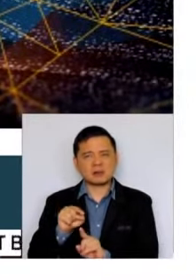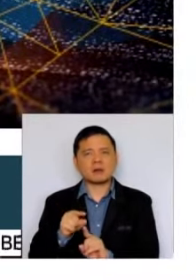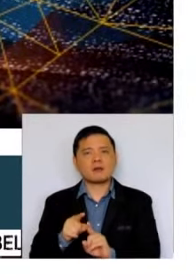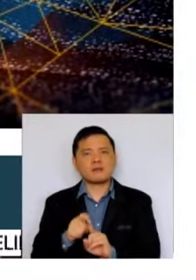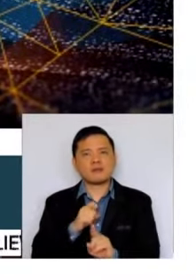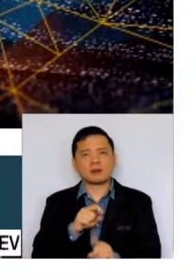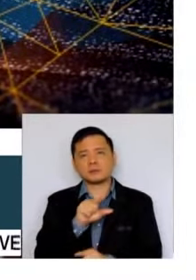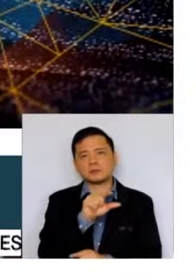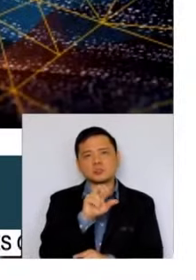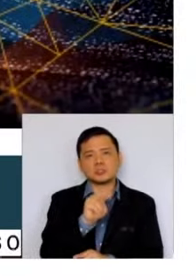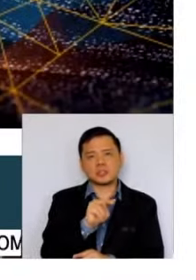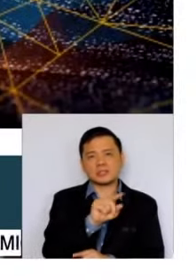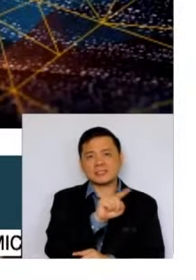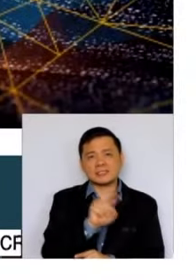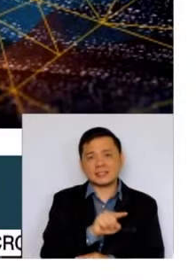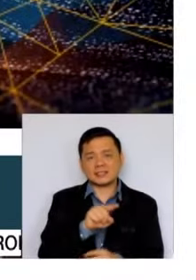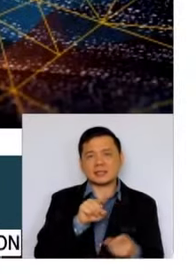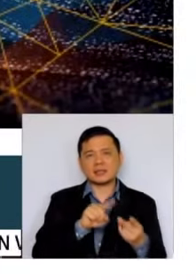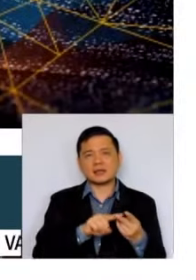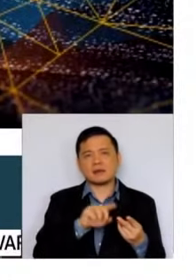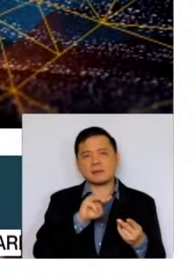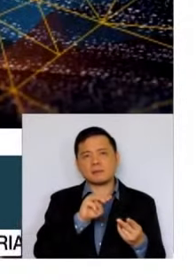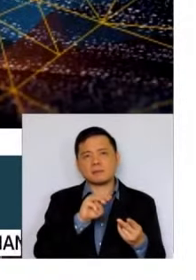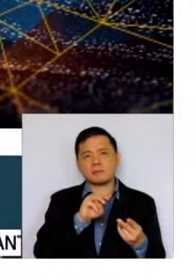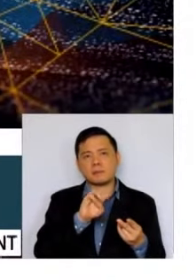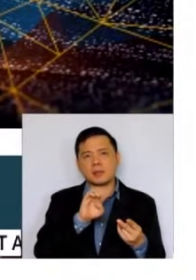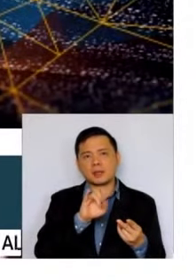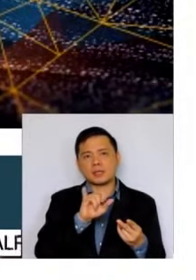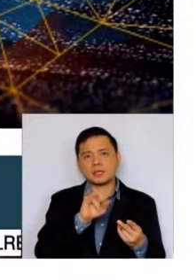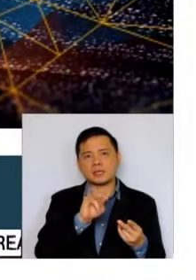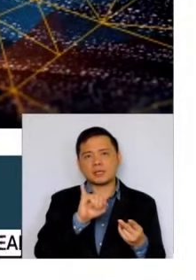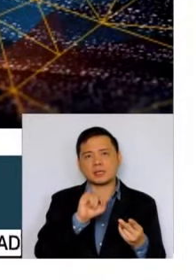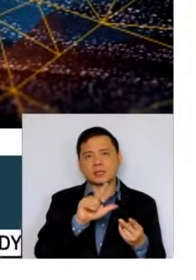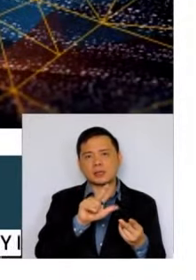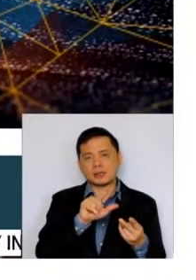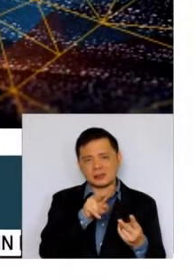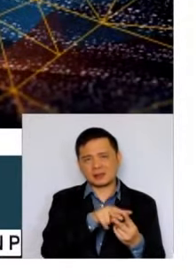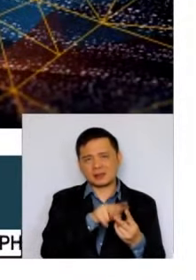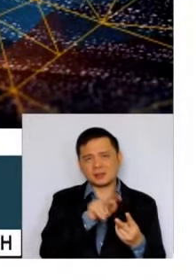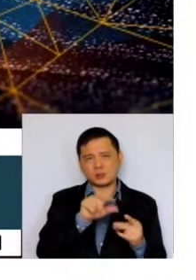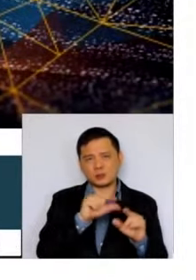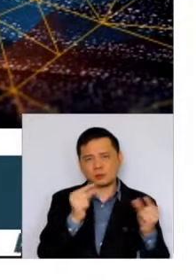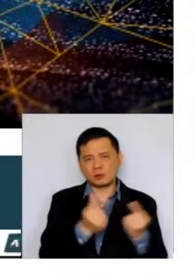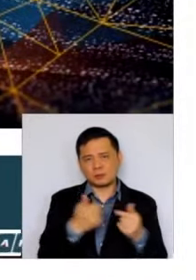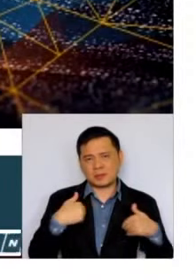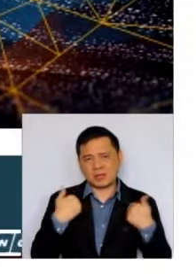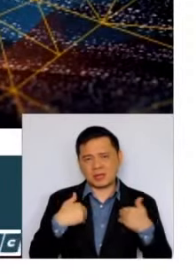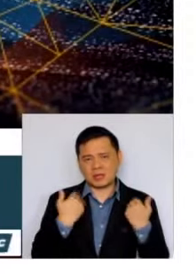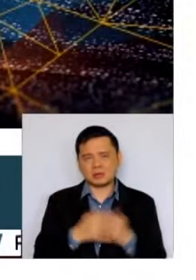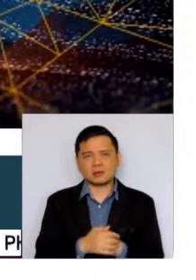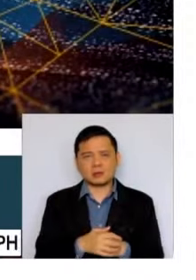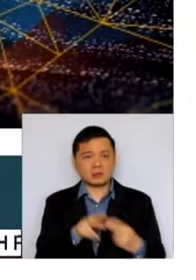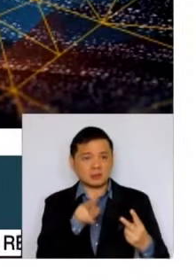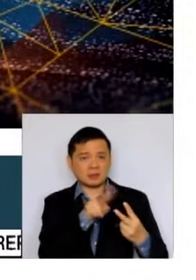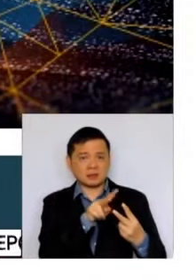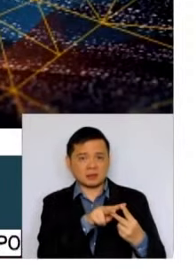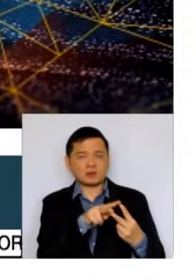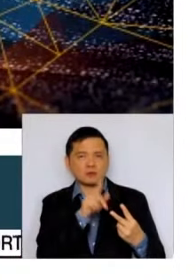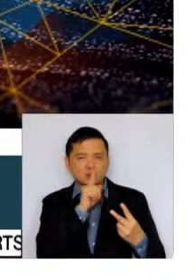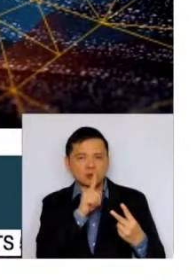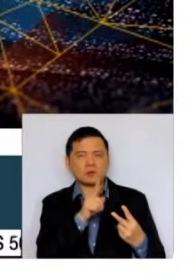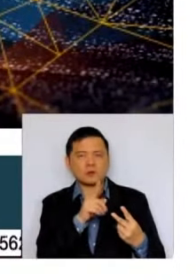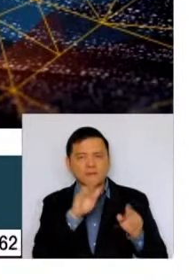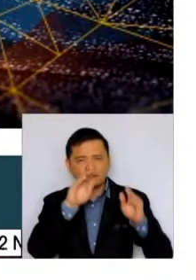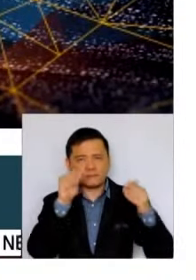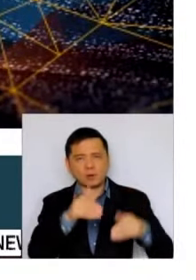and millennial segment. And we, as we all know, the Gen Zs and millennials default towards digital or social